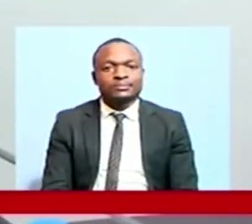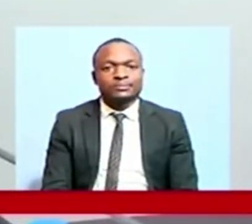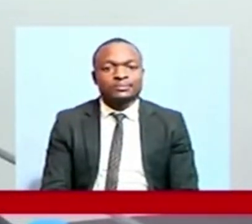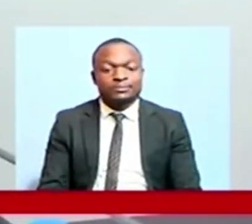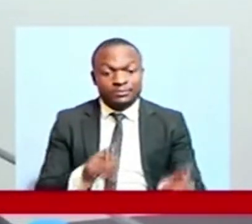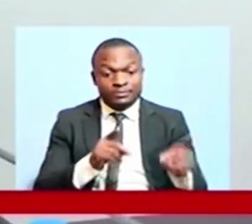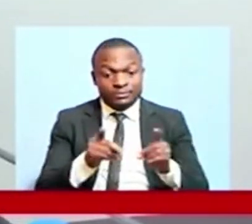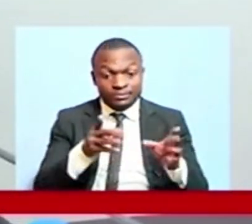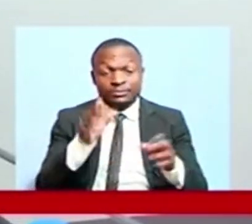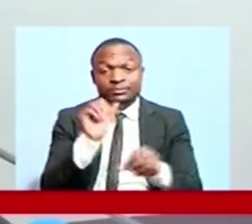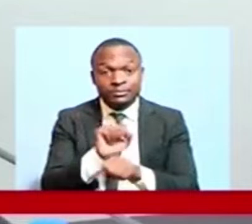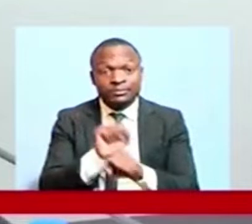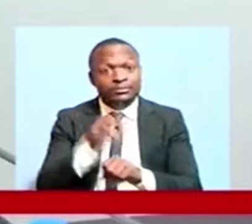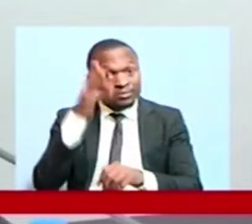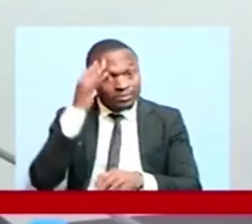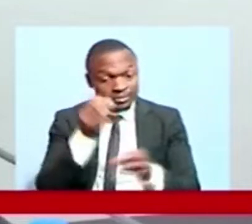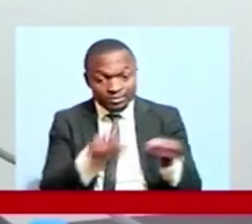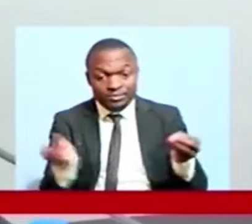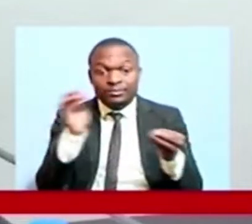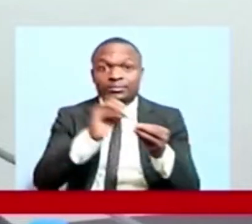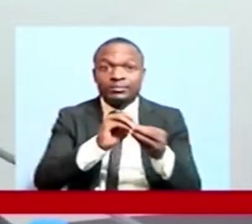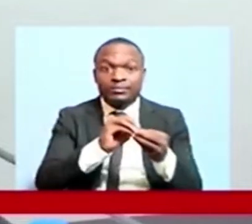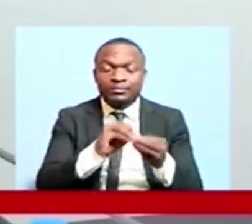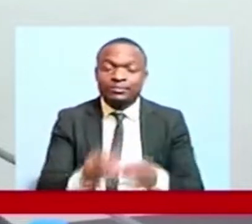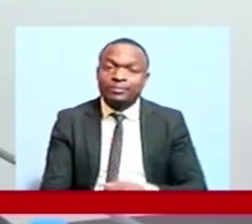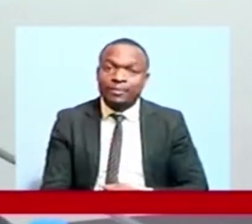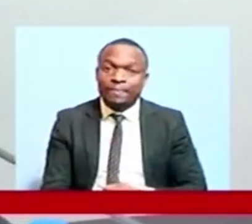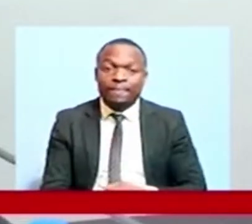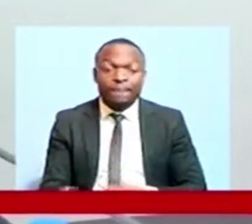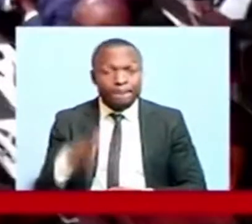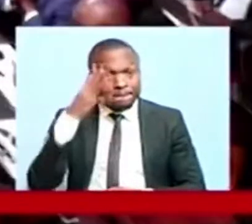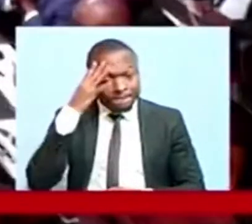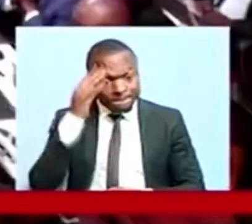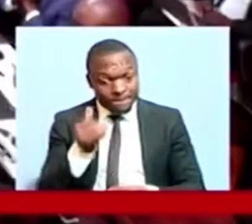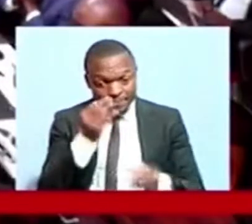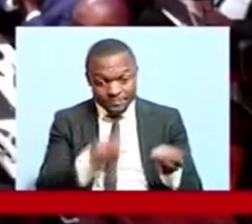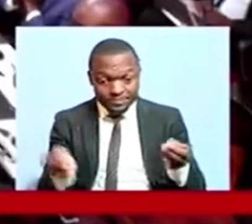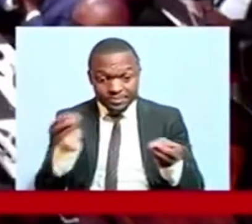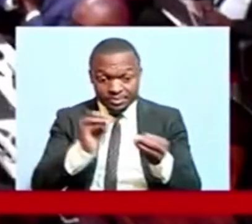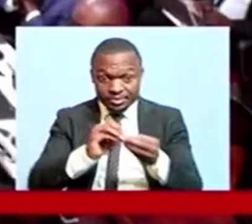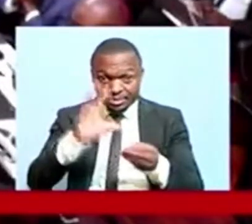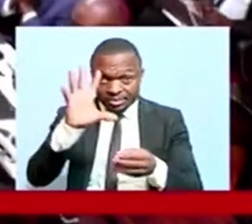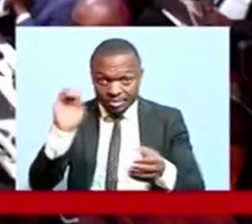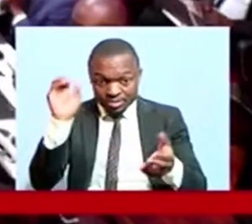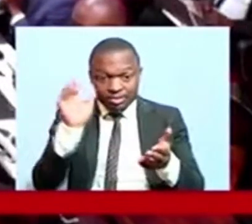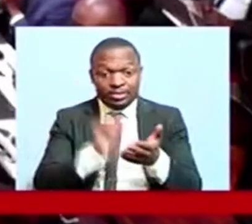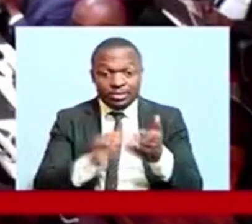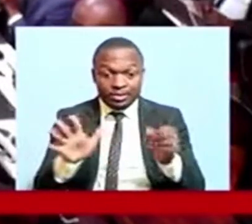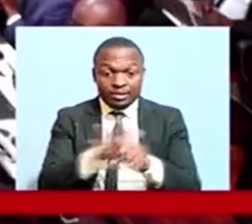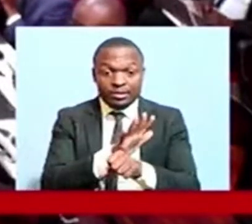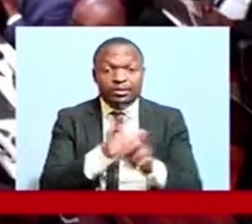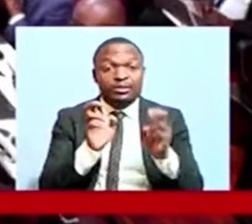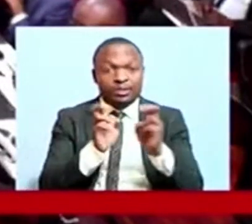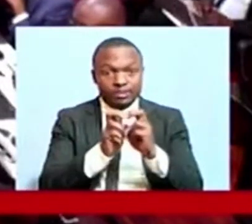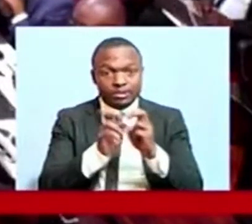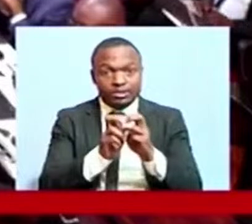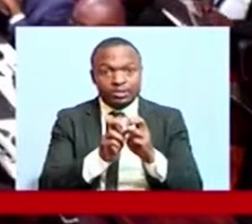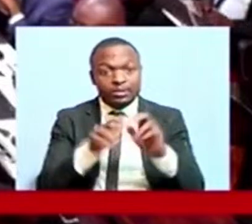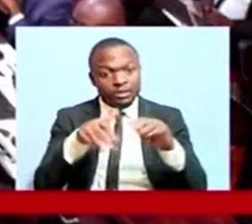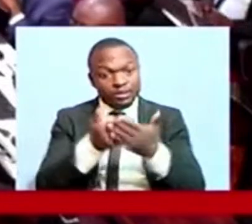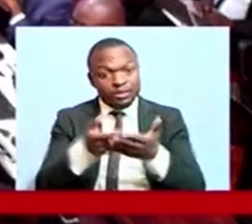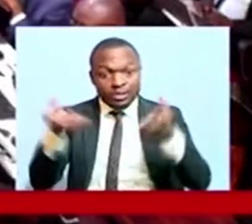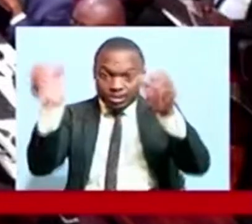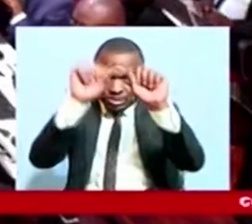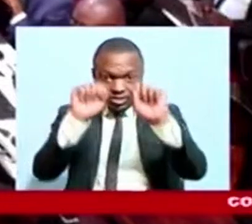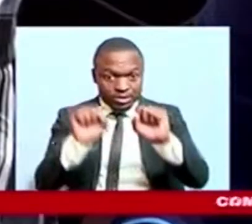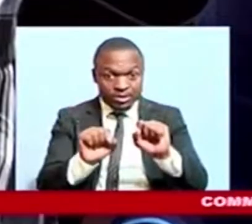Director of Works, why did you add that? Why we added the 50,000 on a full contract is the way we structured